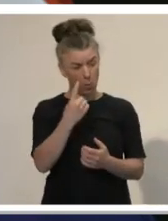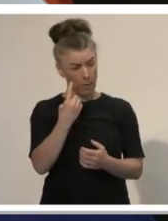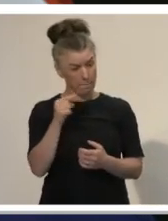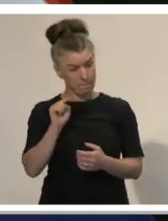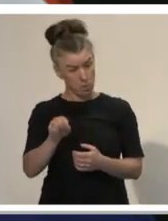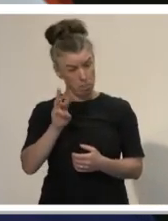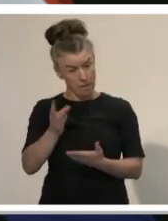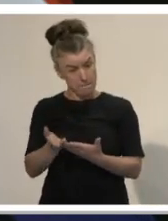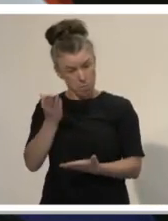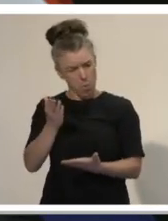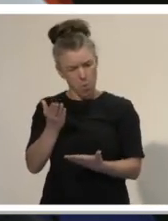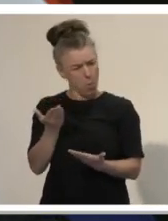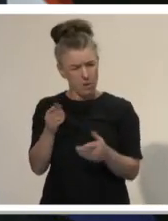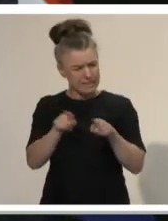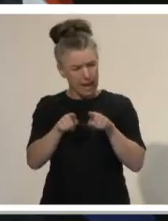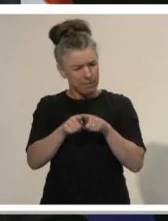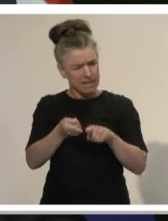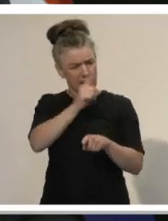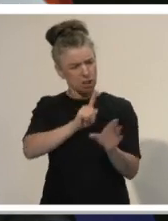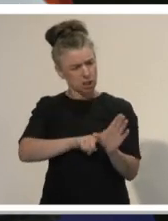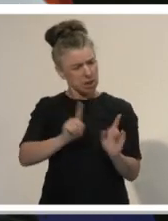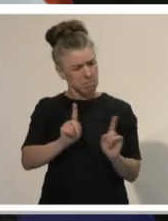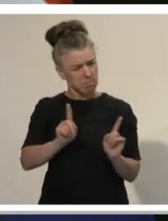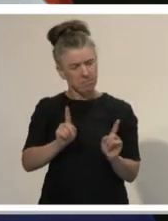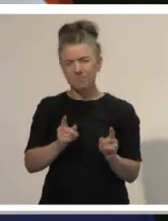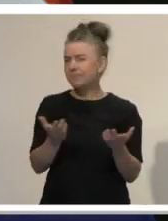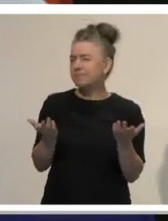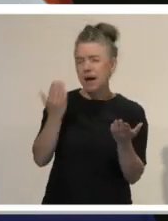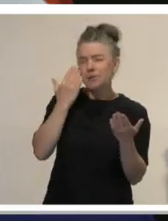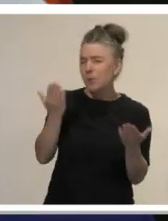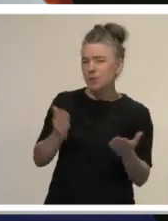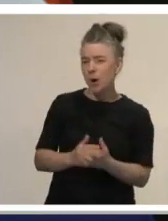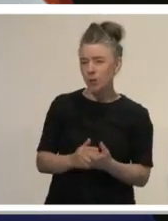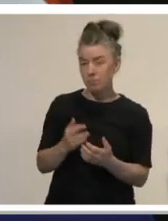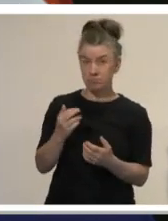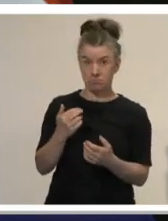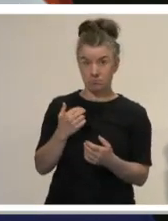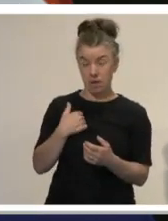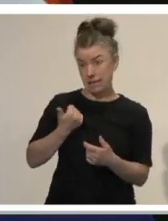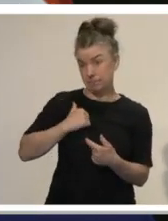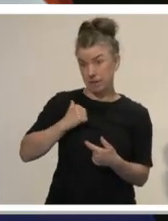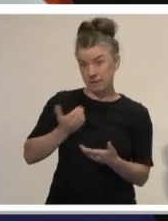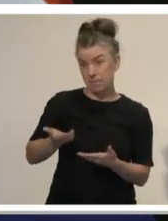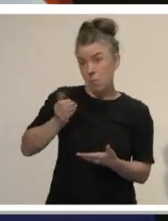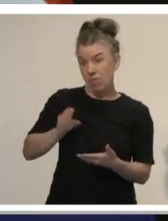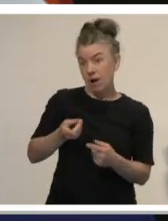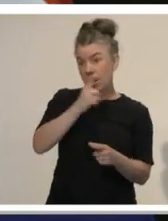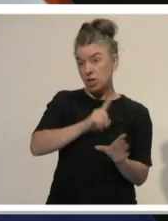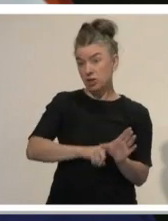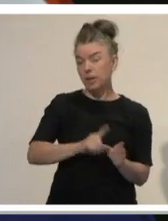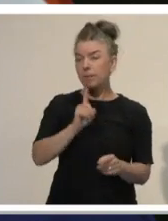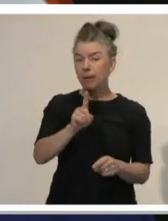it basically just the same as what's already been... I don't know the base figure. I would hope it's an increase, but the feedback that we had